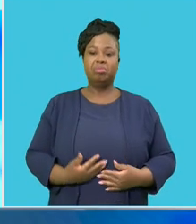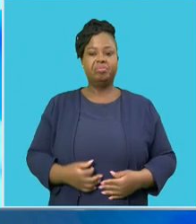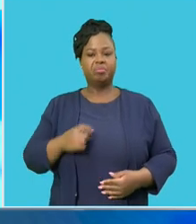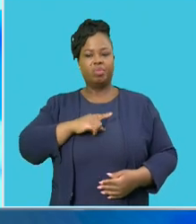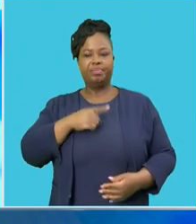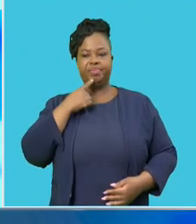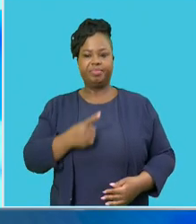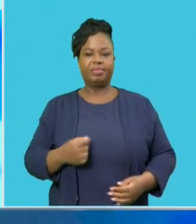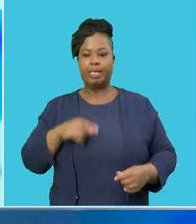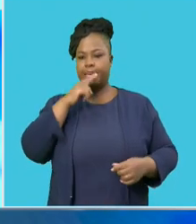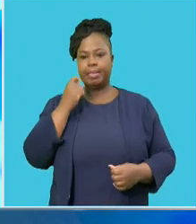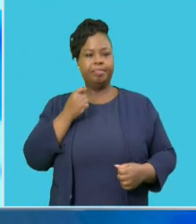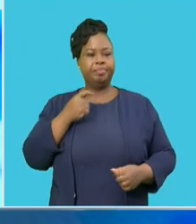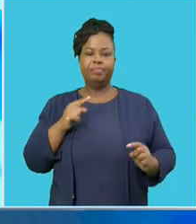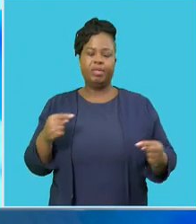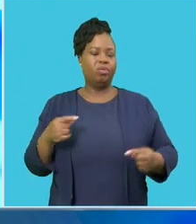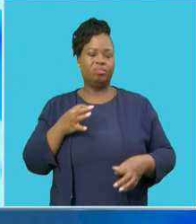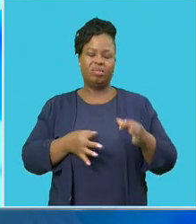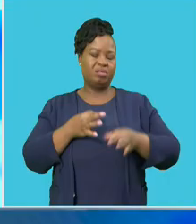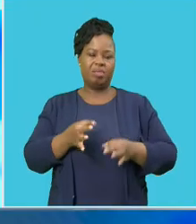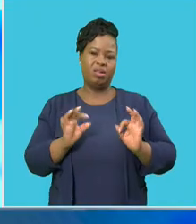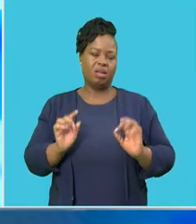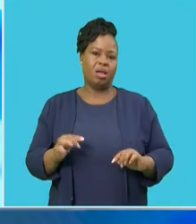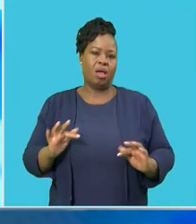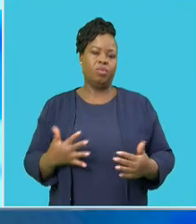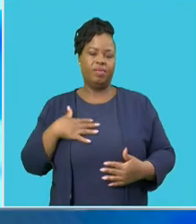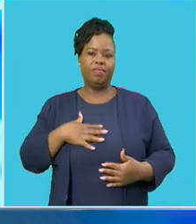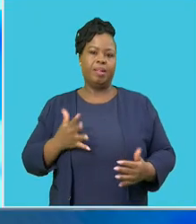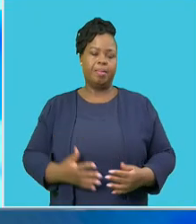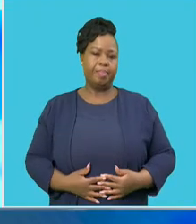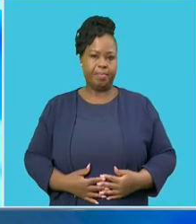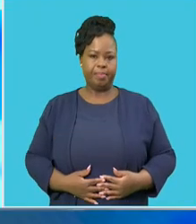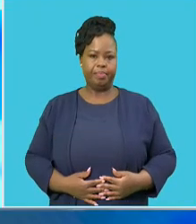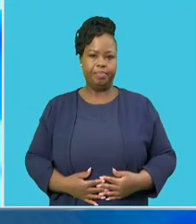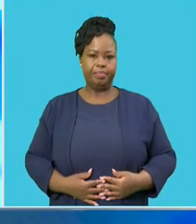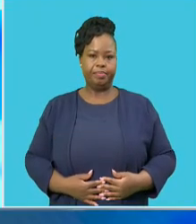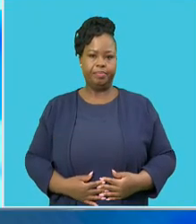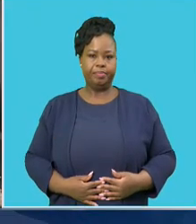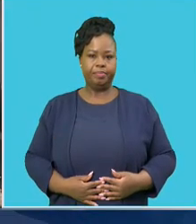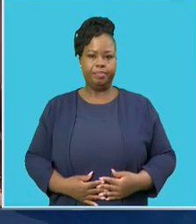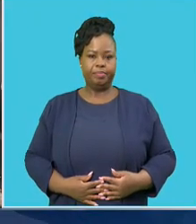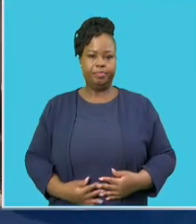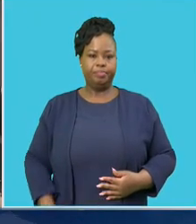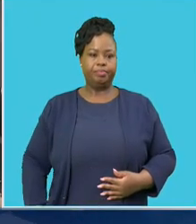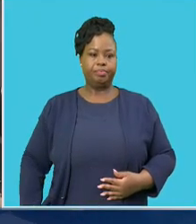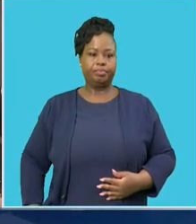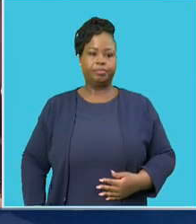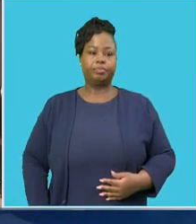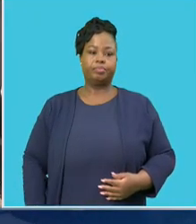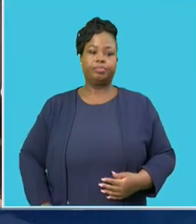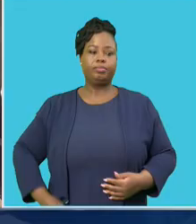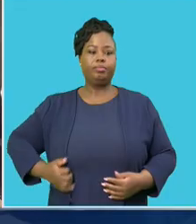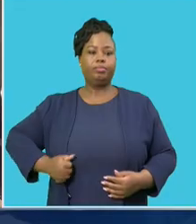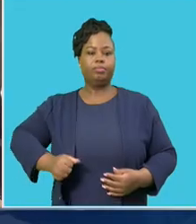biti na makama ngega wazukazi ngele bazizu wangayo nge nga yasole si skamewo. Ikunga sagile